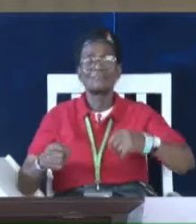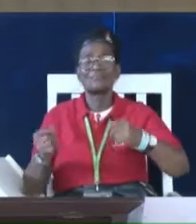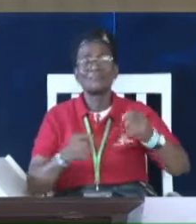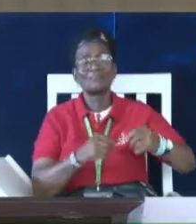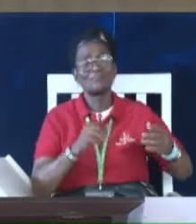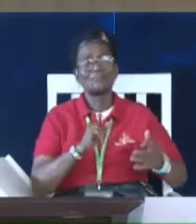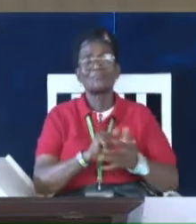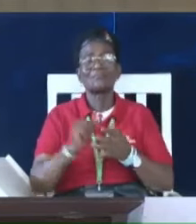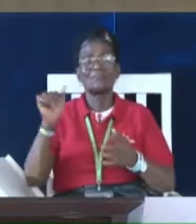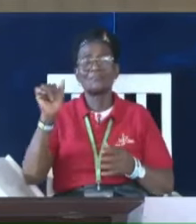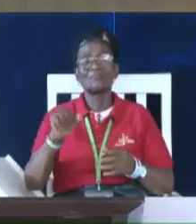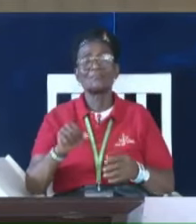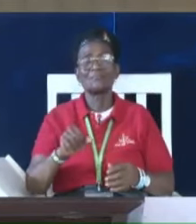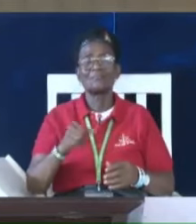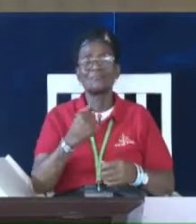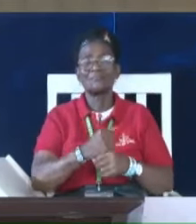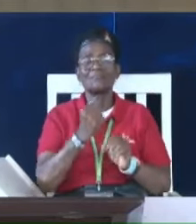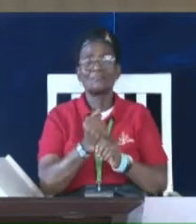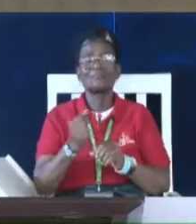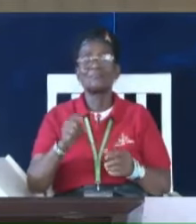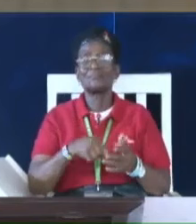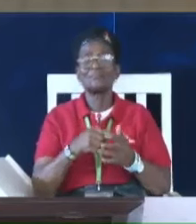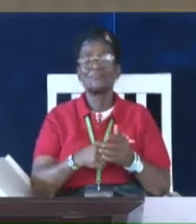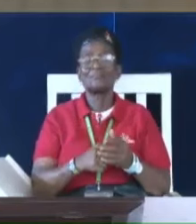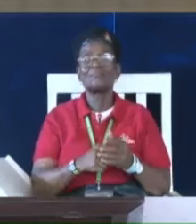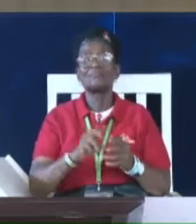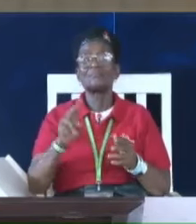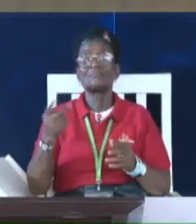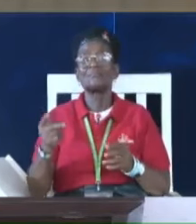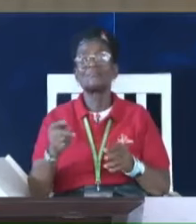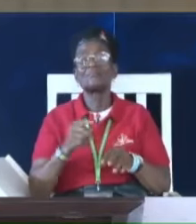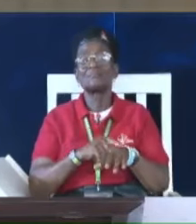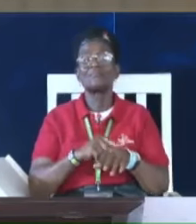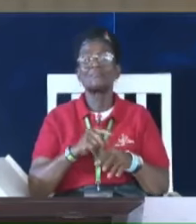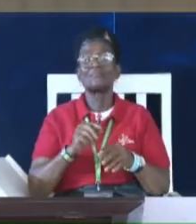maybe they make this second session a